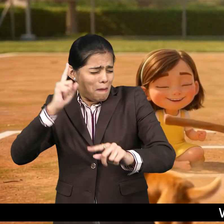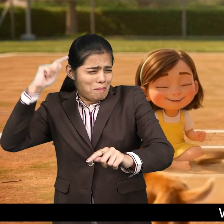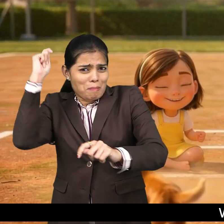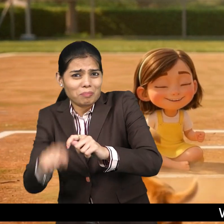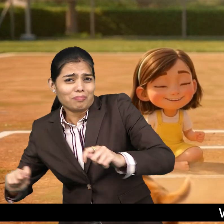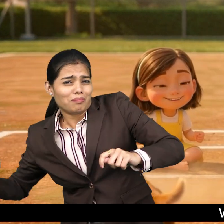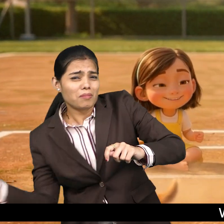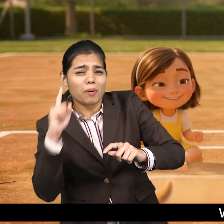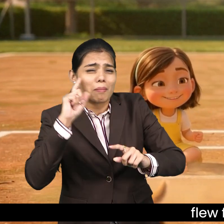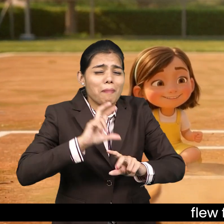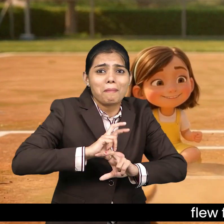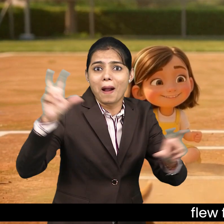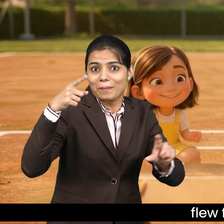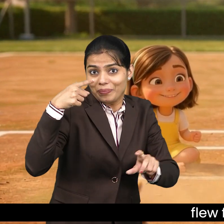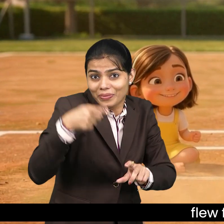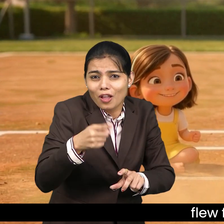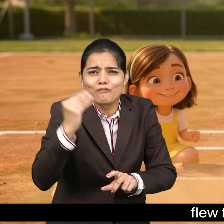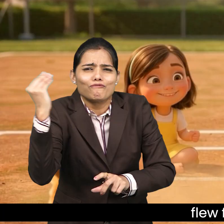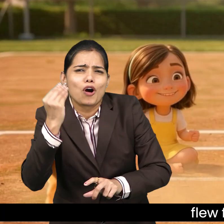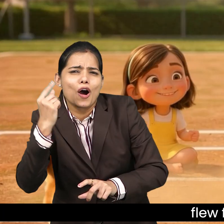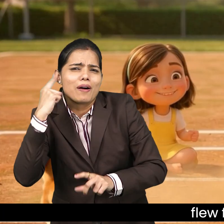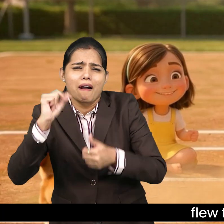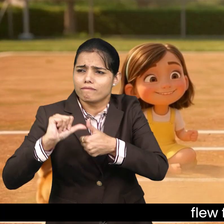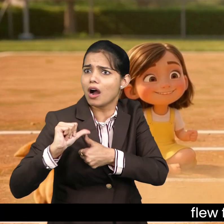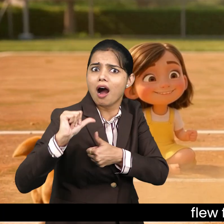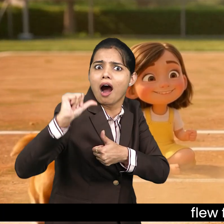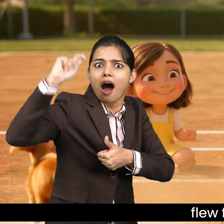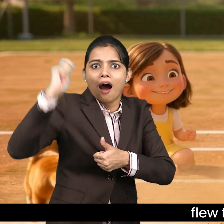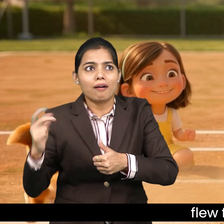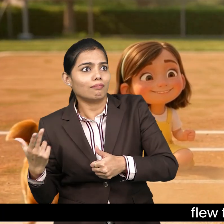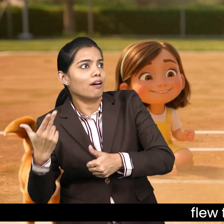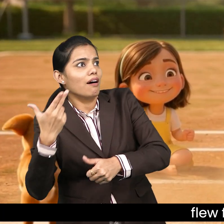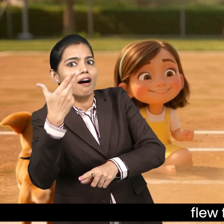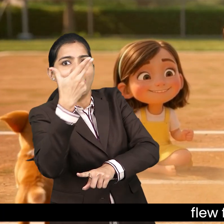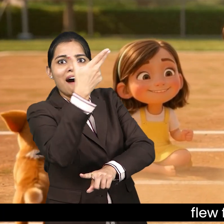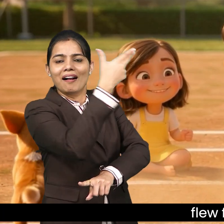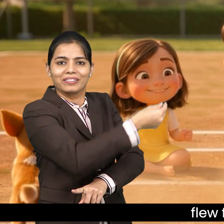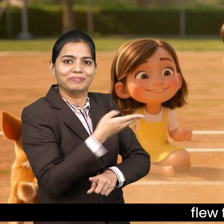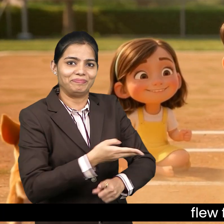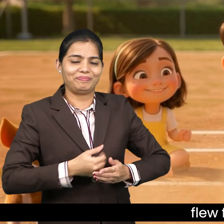Whack! The gilli flew far into the bushes.